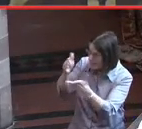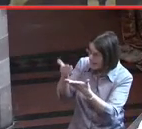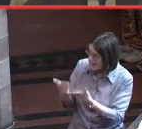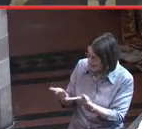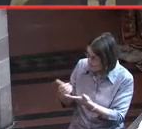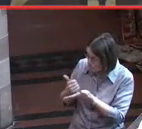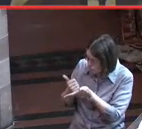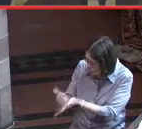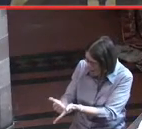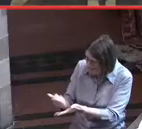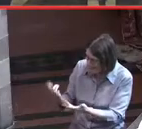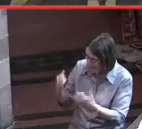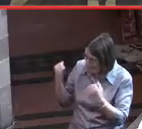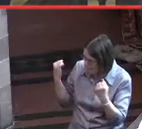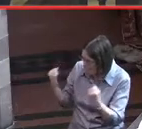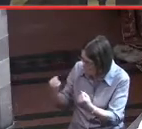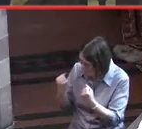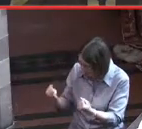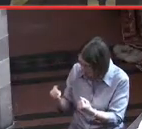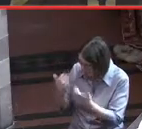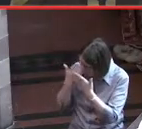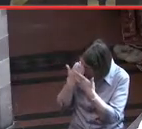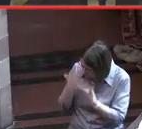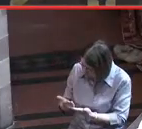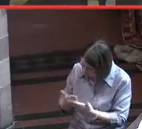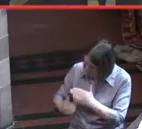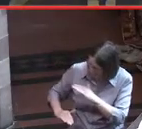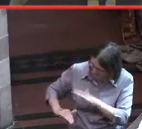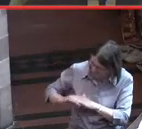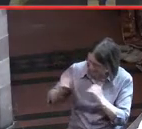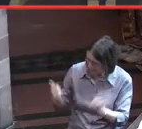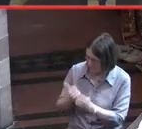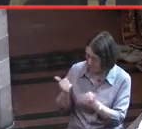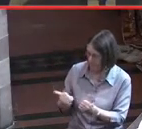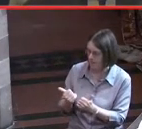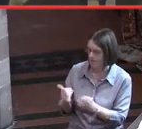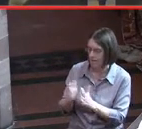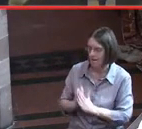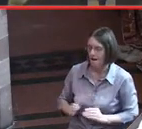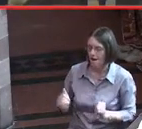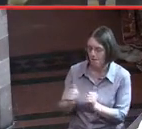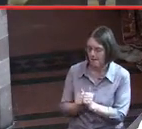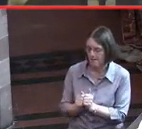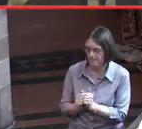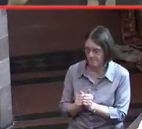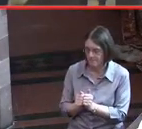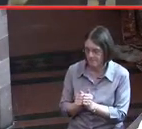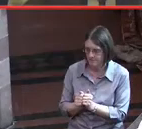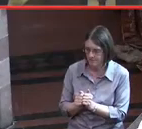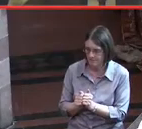his will through Jesus Christ our Lord. Amen.